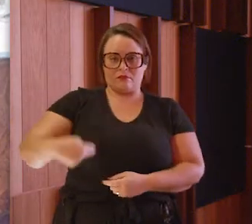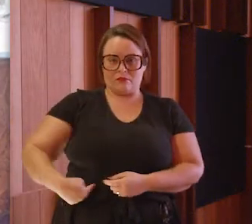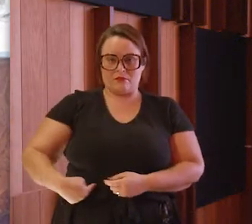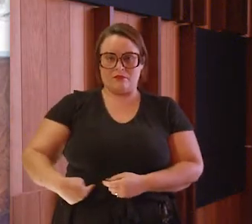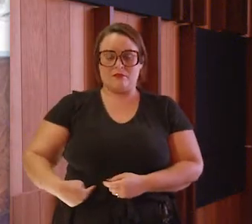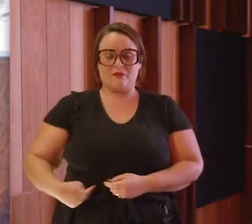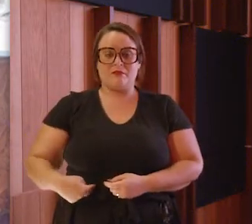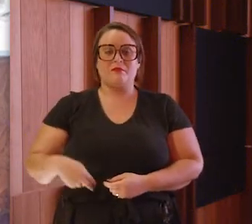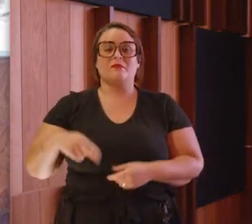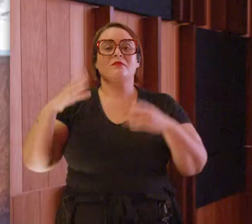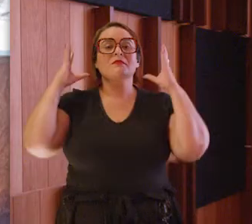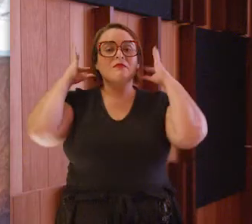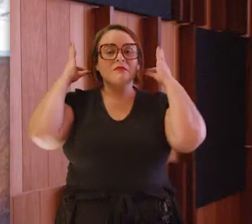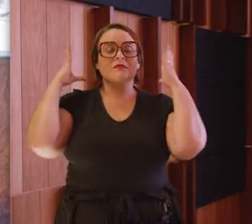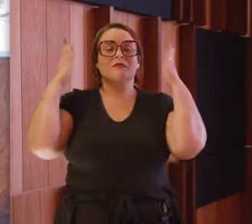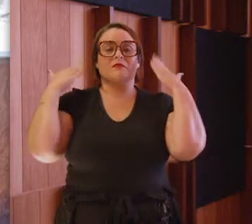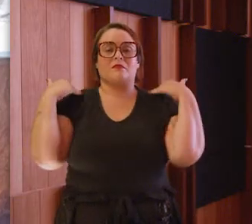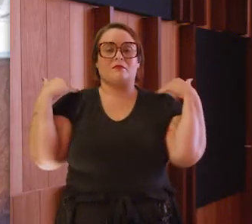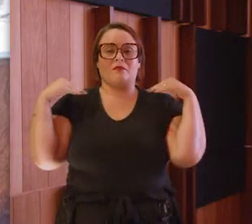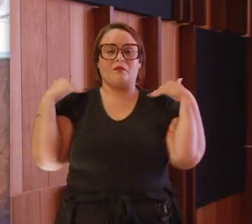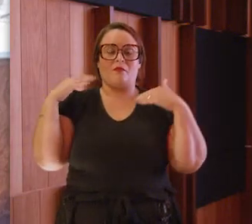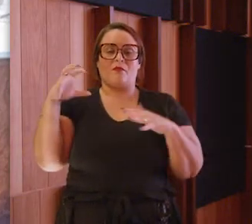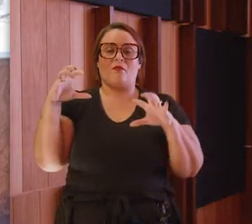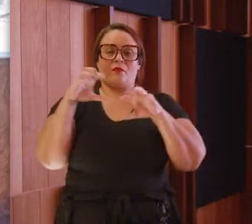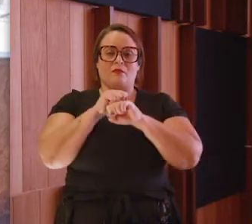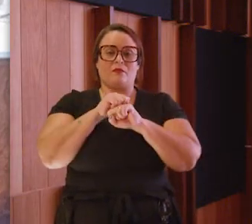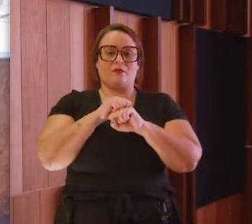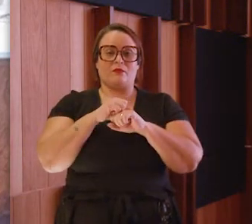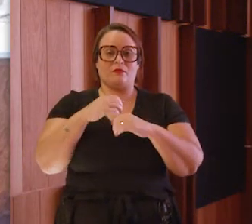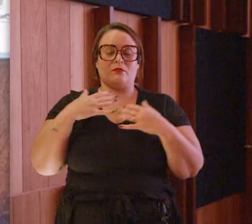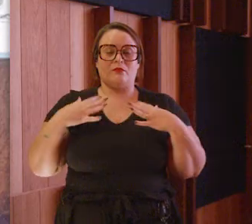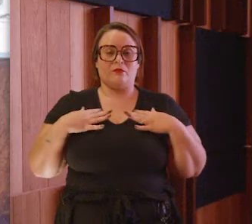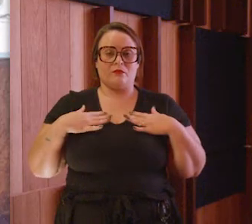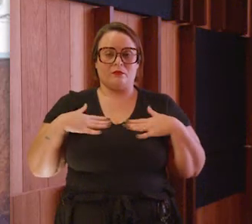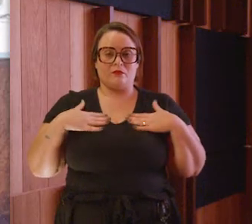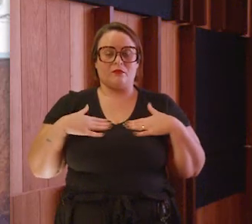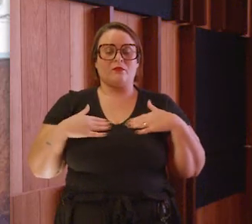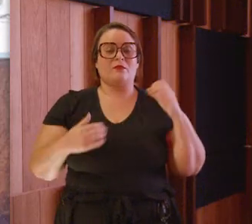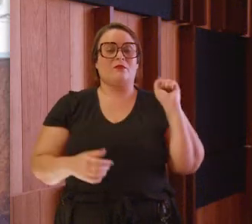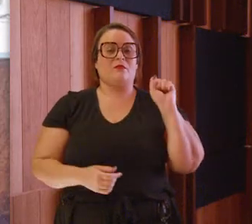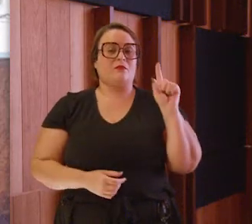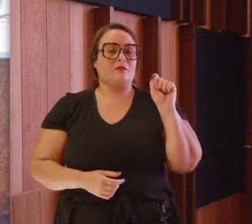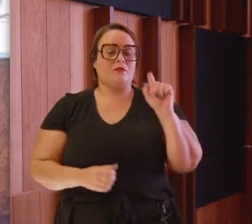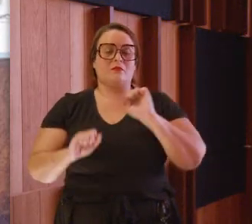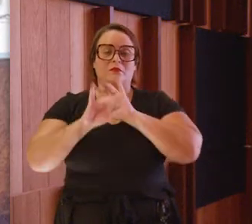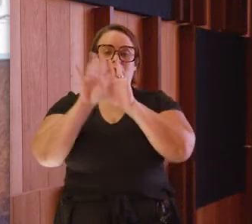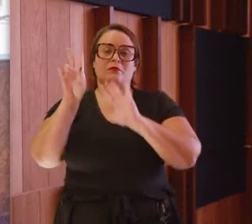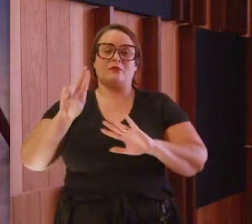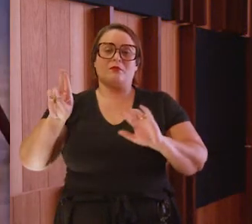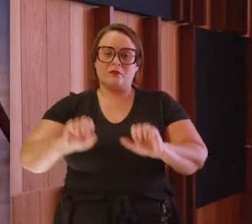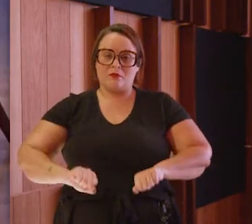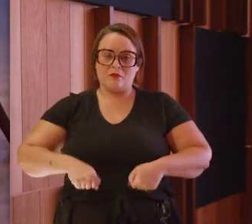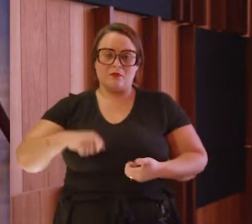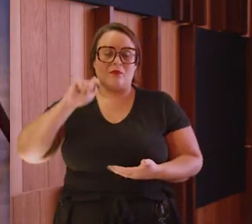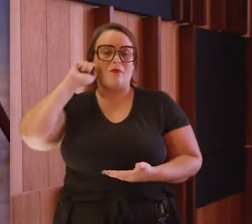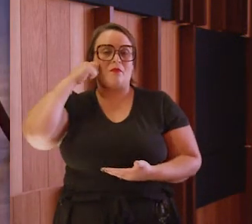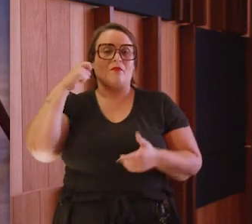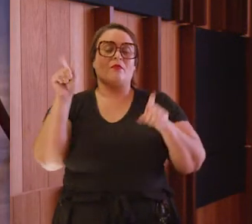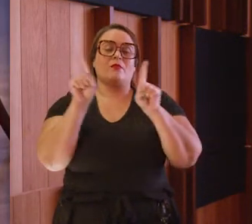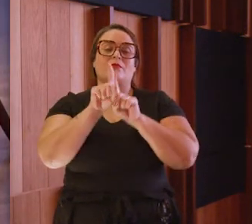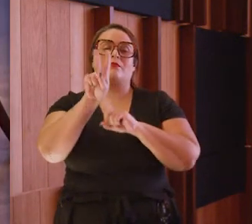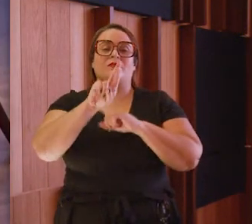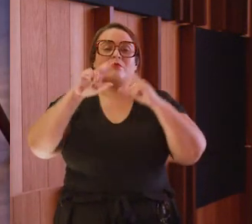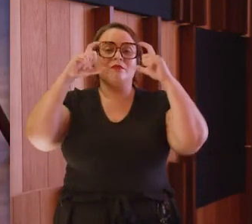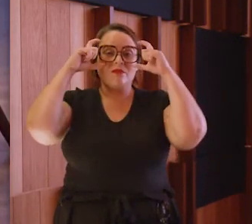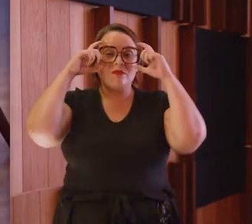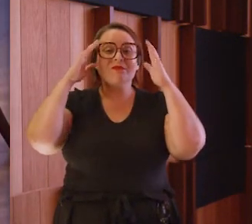blue blouse with a navy blue jacket and black pants. And also I have a pair of glasses on my head, which I need to use